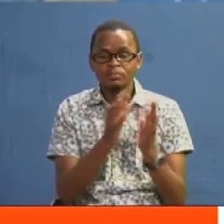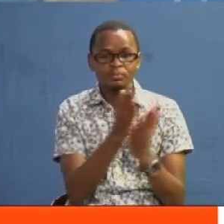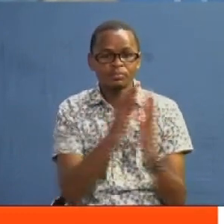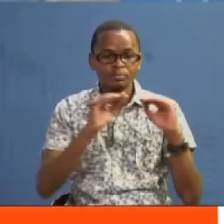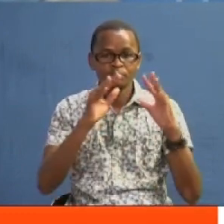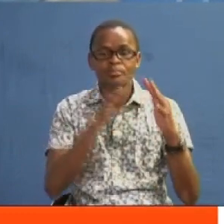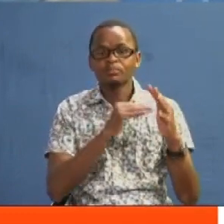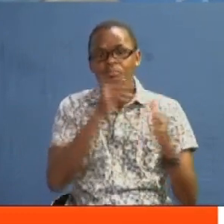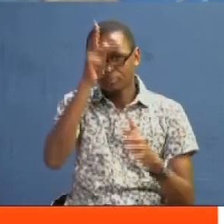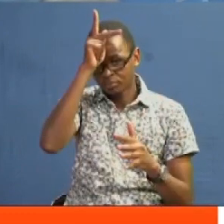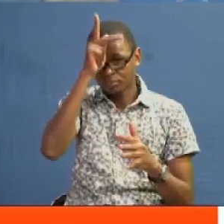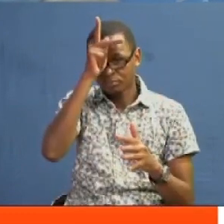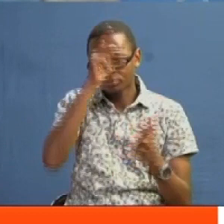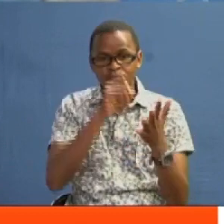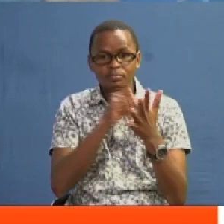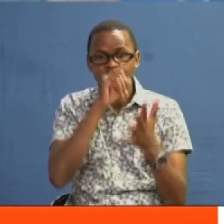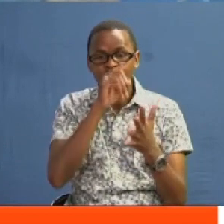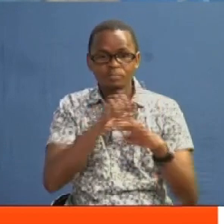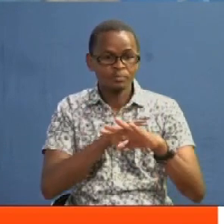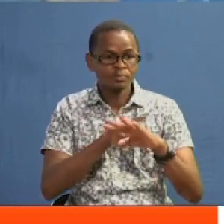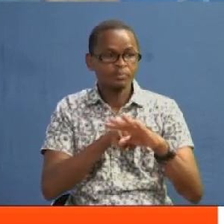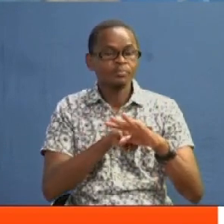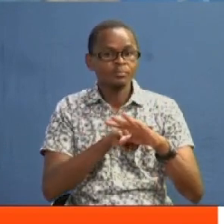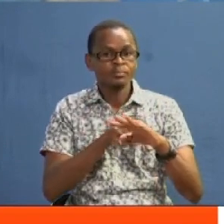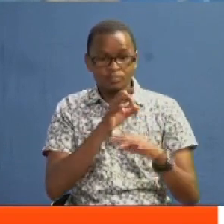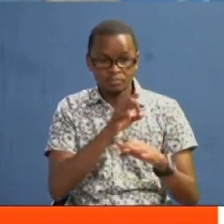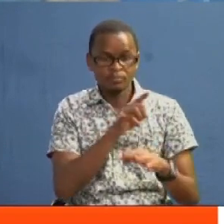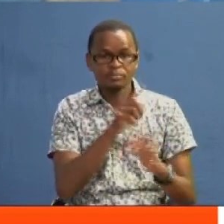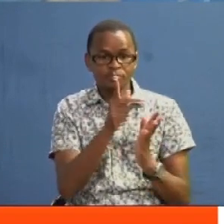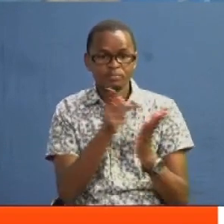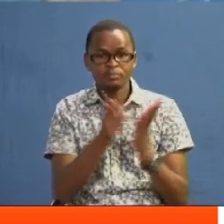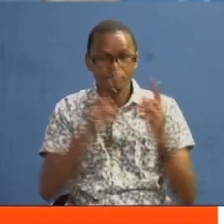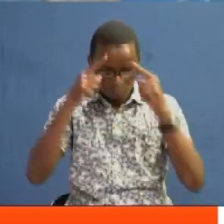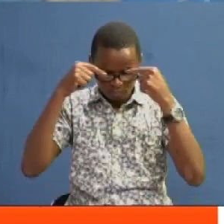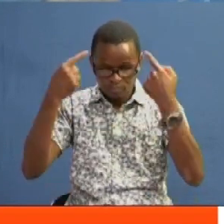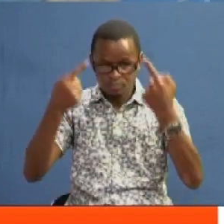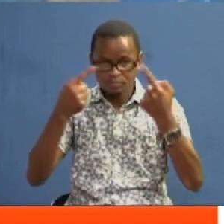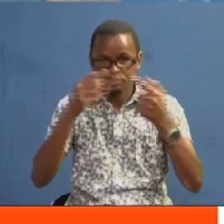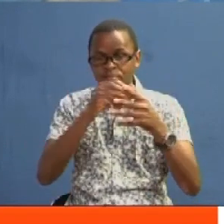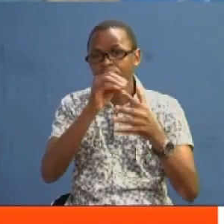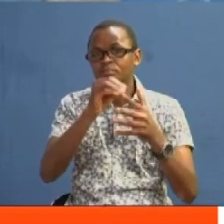and parents. It is a matter of time if this project will be a success